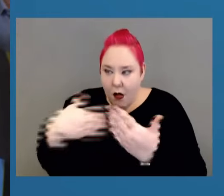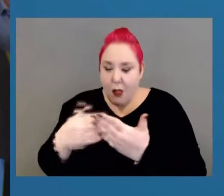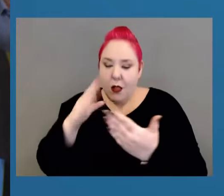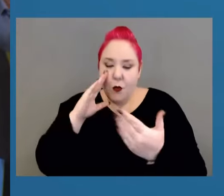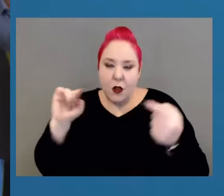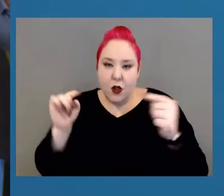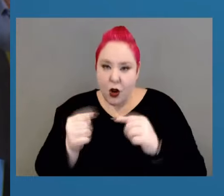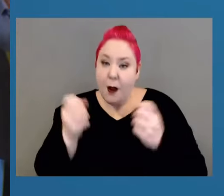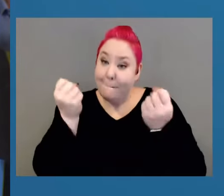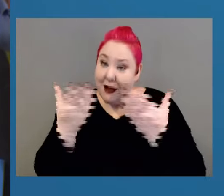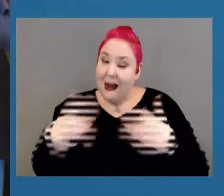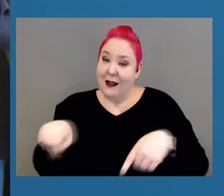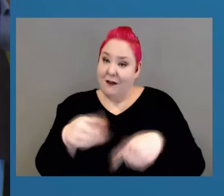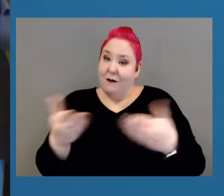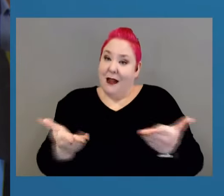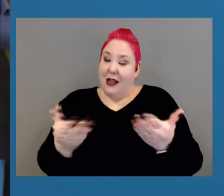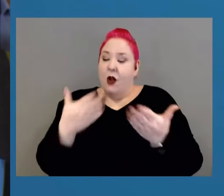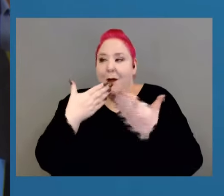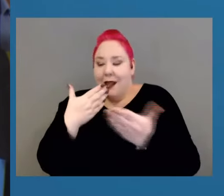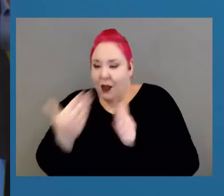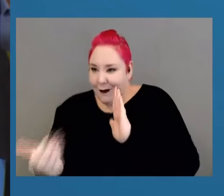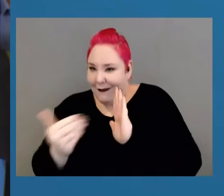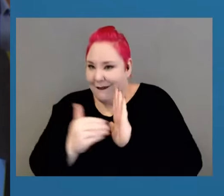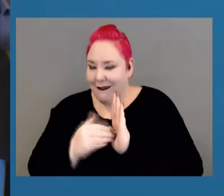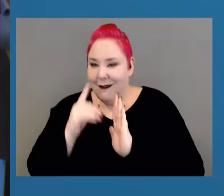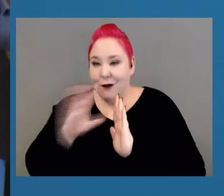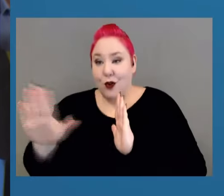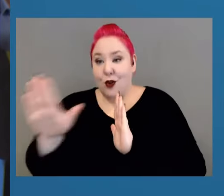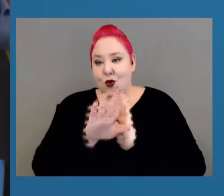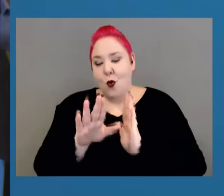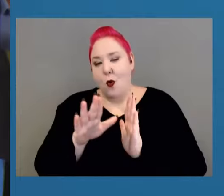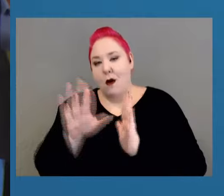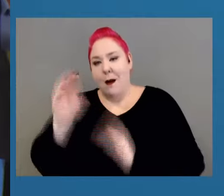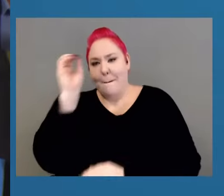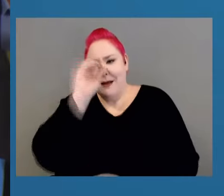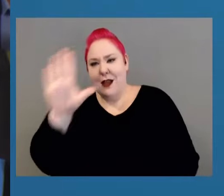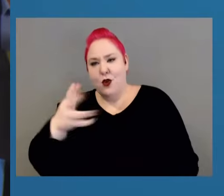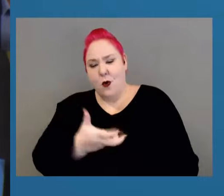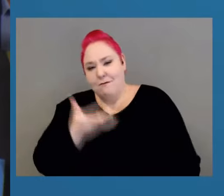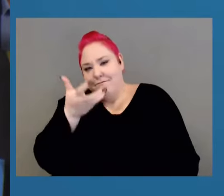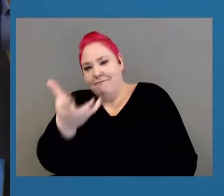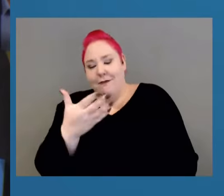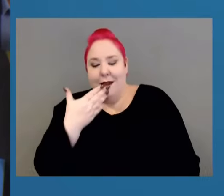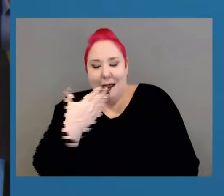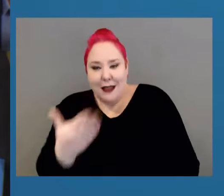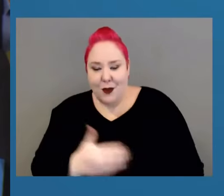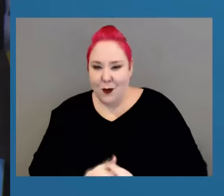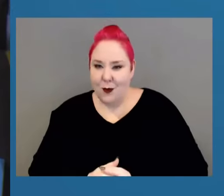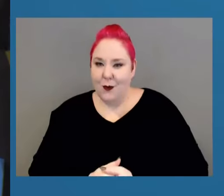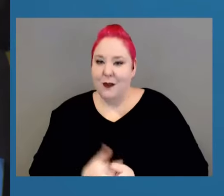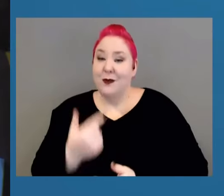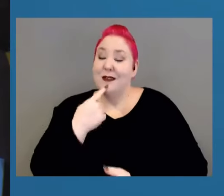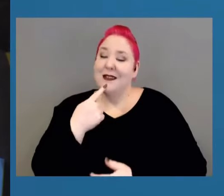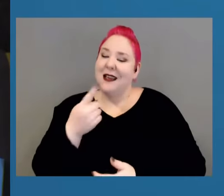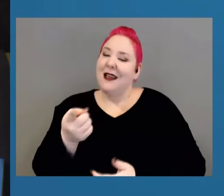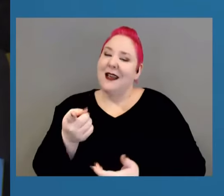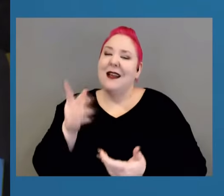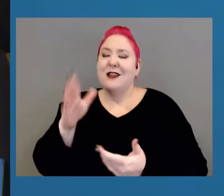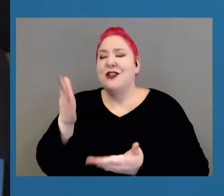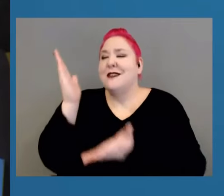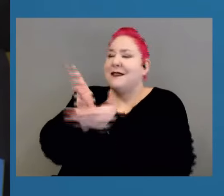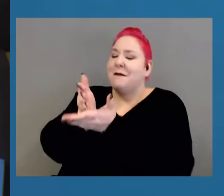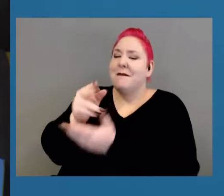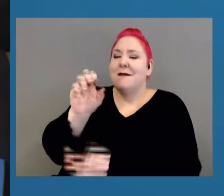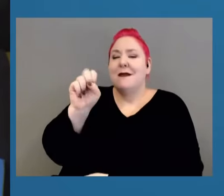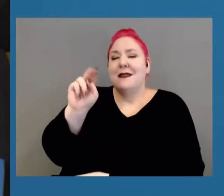today. And I want to thank you again for lending your voices to this fight. So all we're saying is just unfreeze the SNAP funding. You can